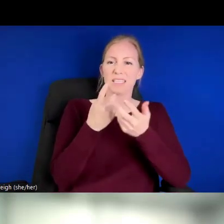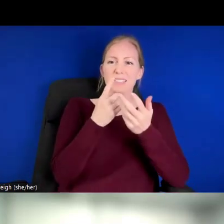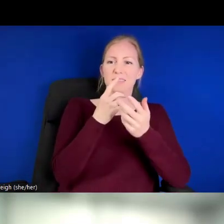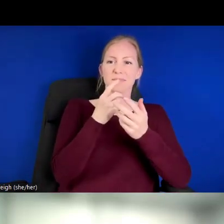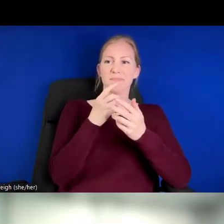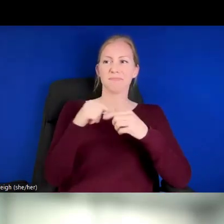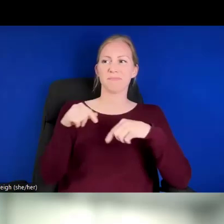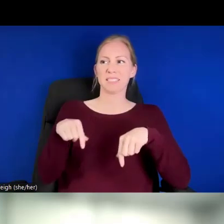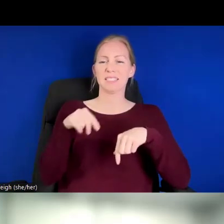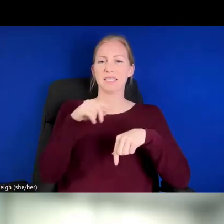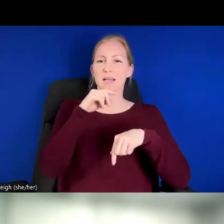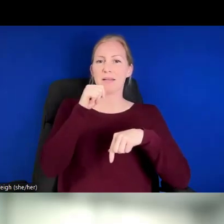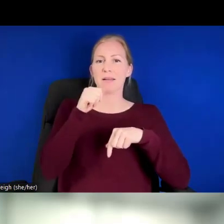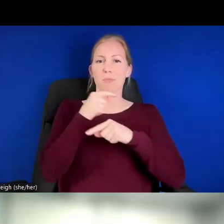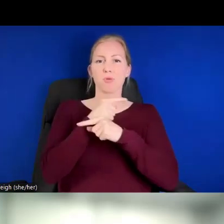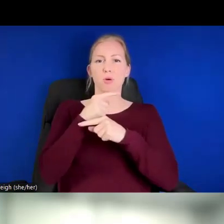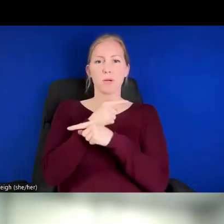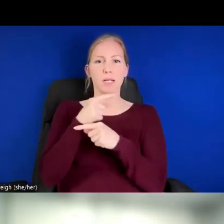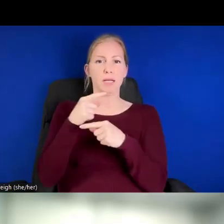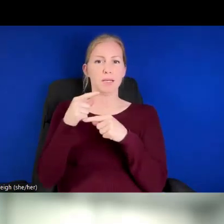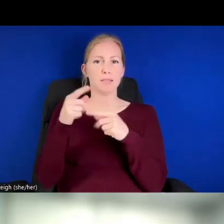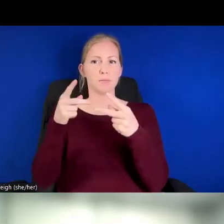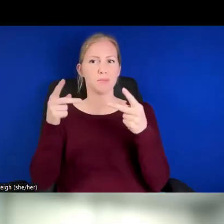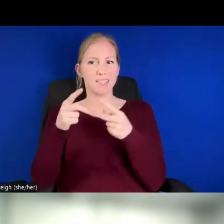for discussing broad